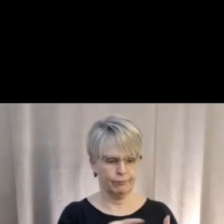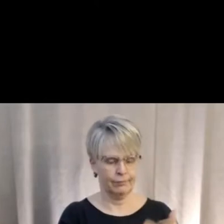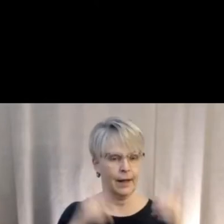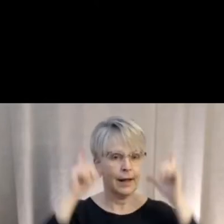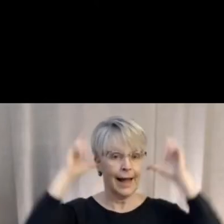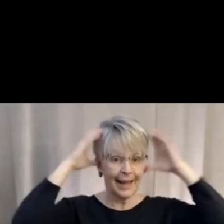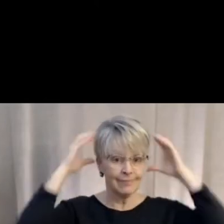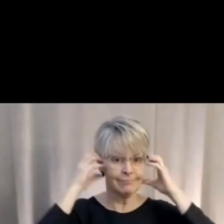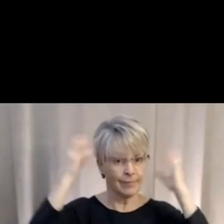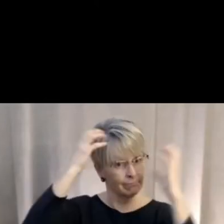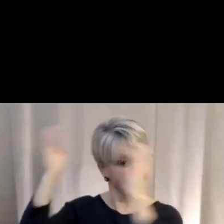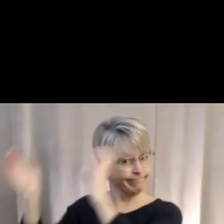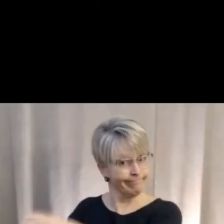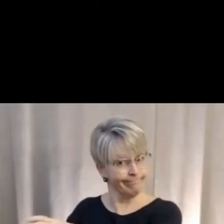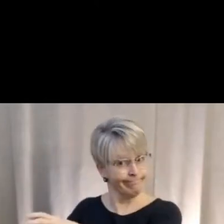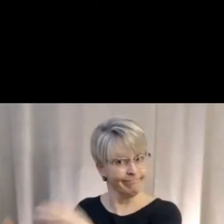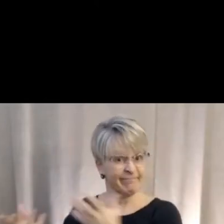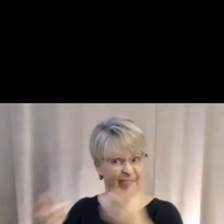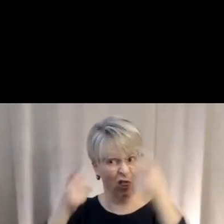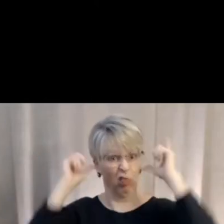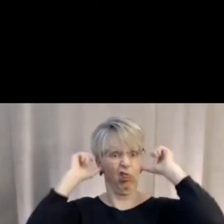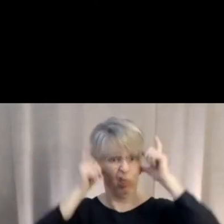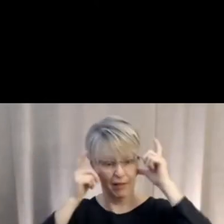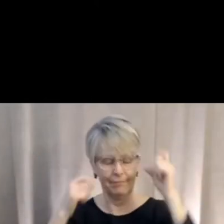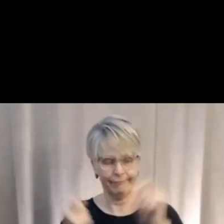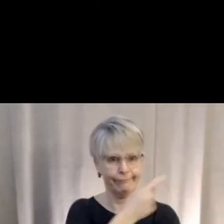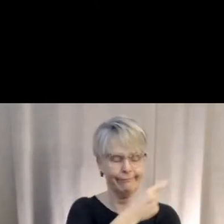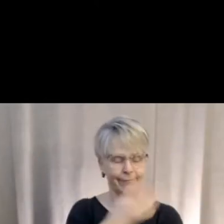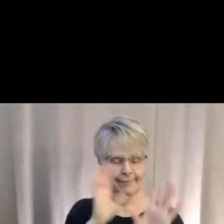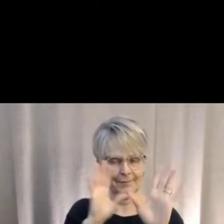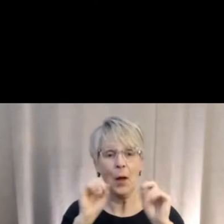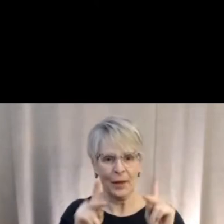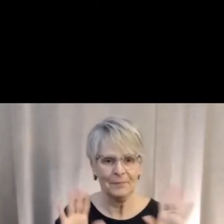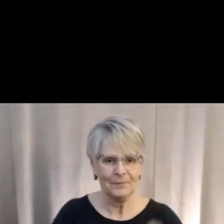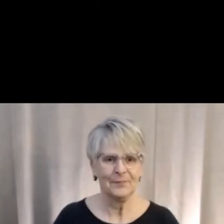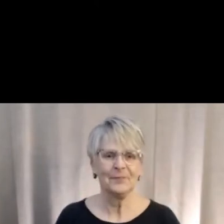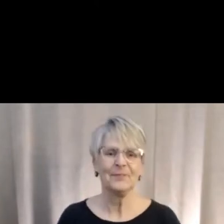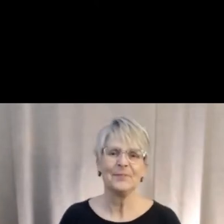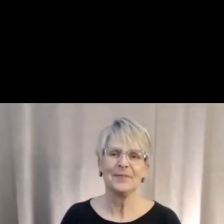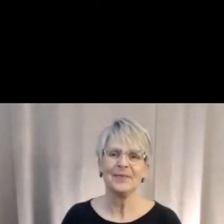headphones off of my head, apparently. That's what I can focus on. Okay.